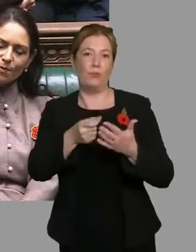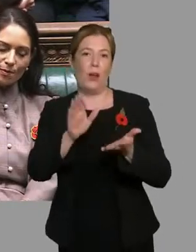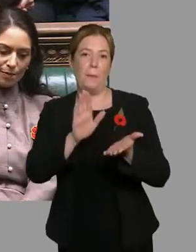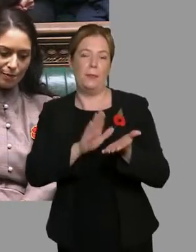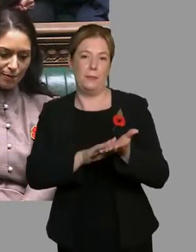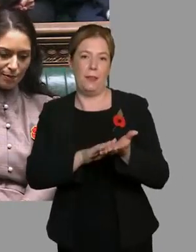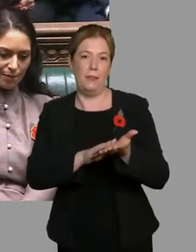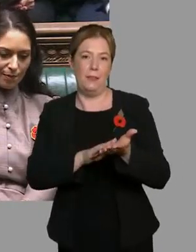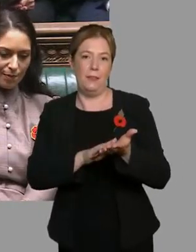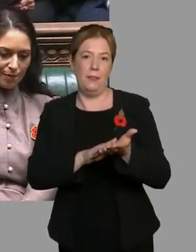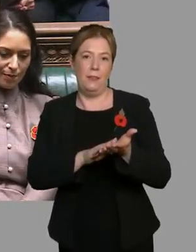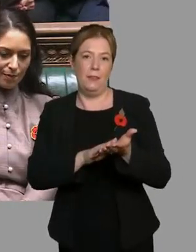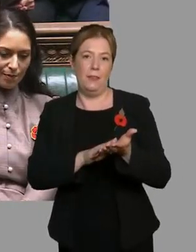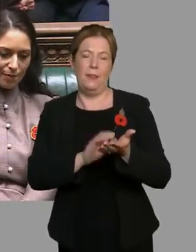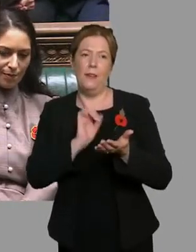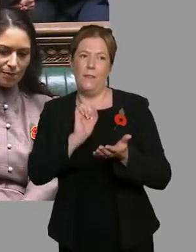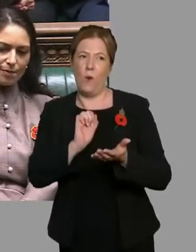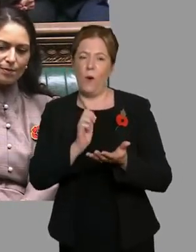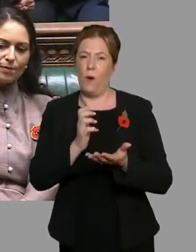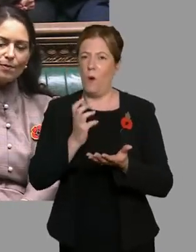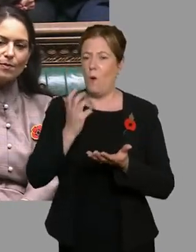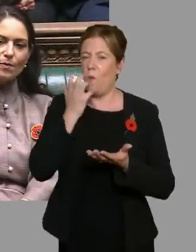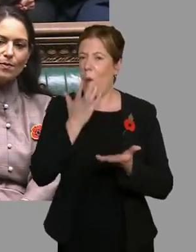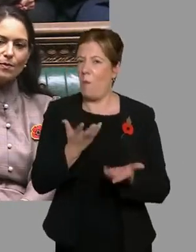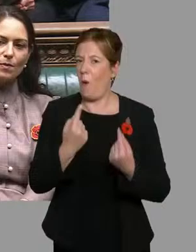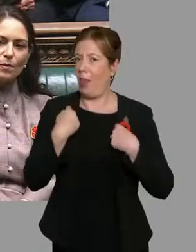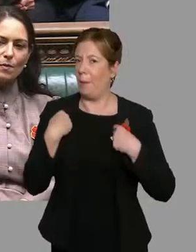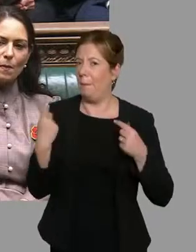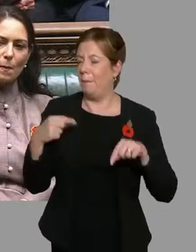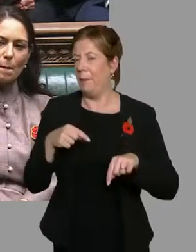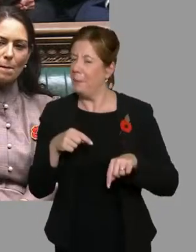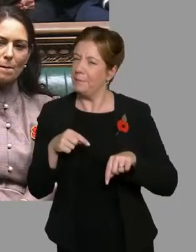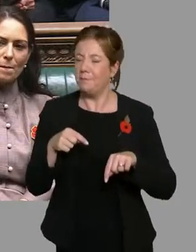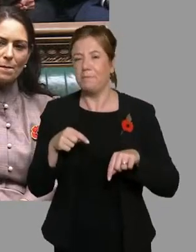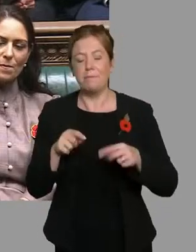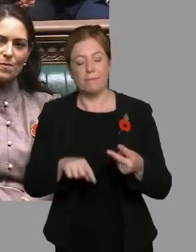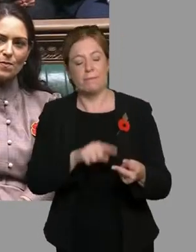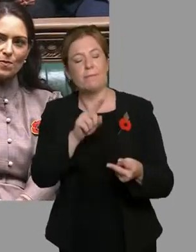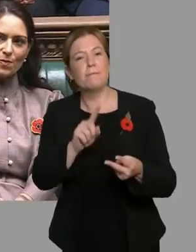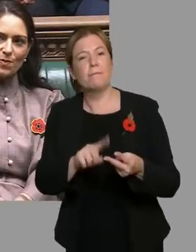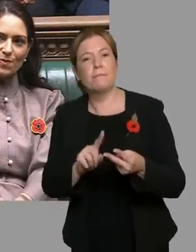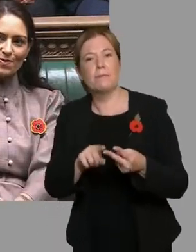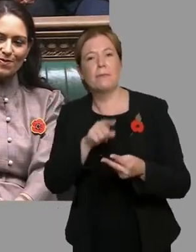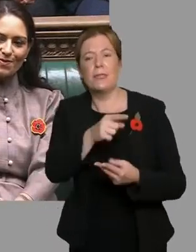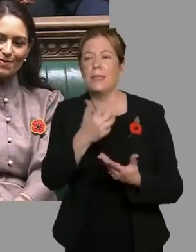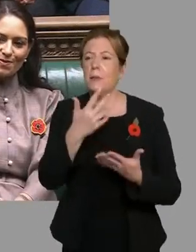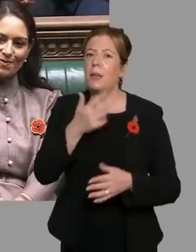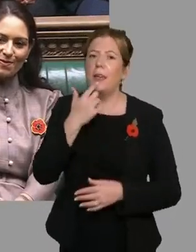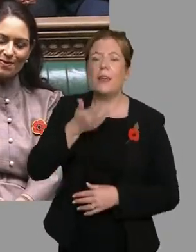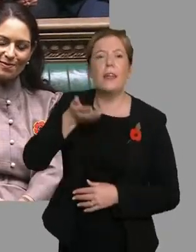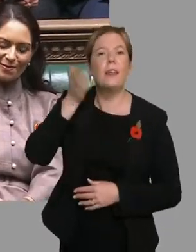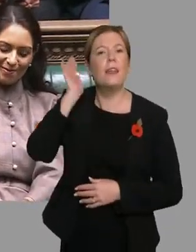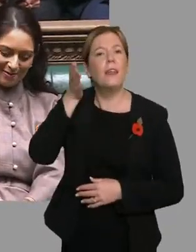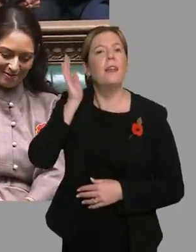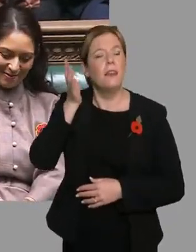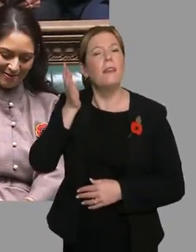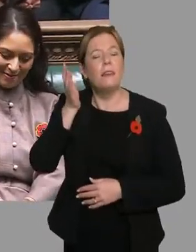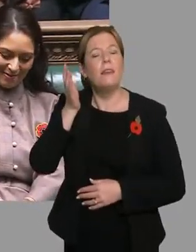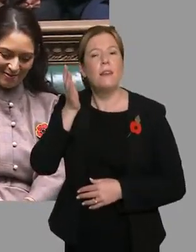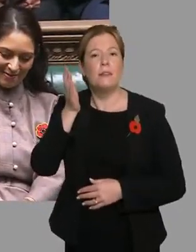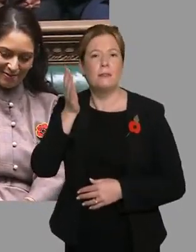I also echo the comments that he has made. It is an immense privilege and the honour of my life to lead the Conservative